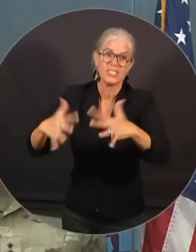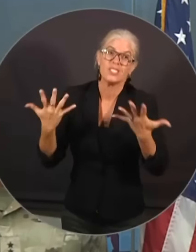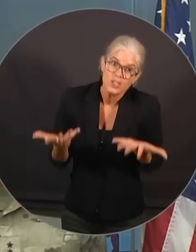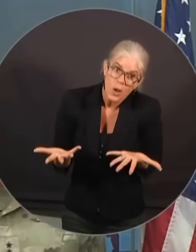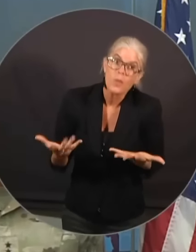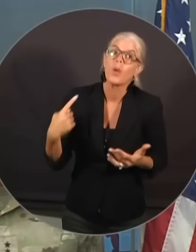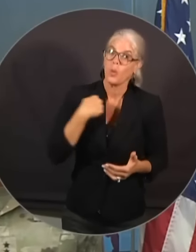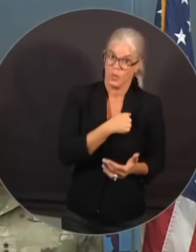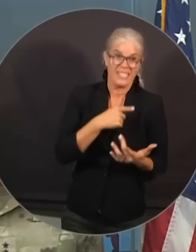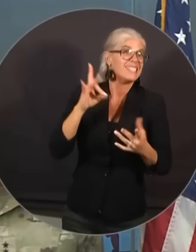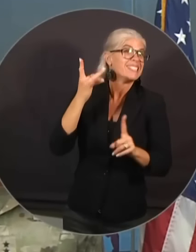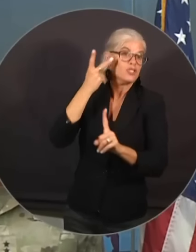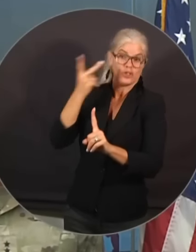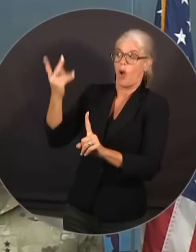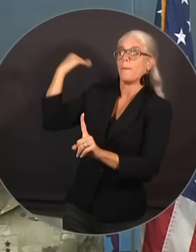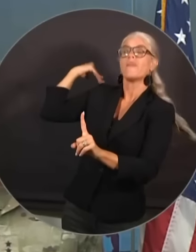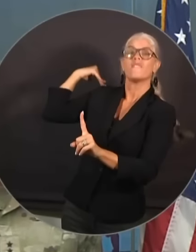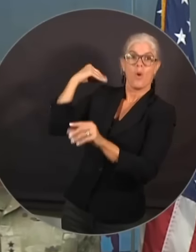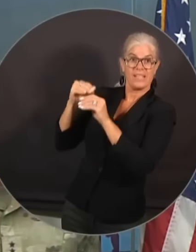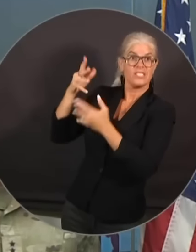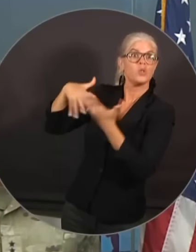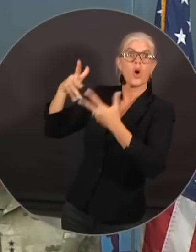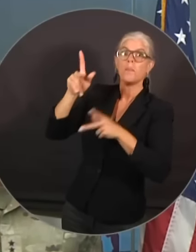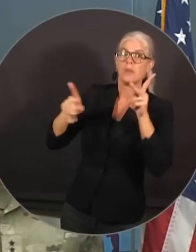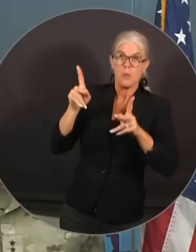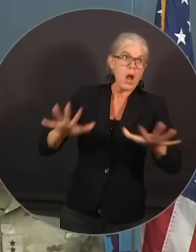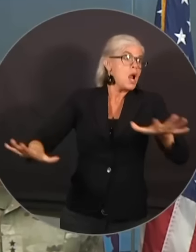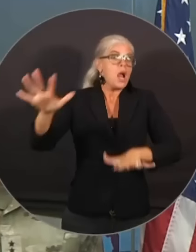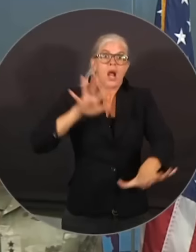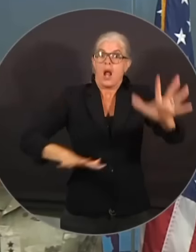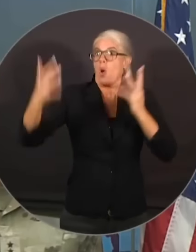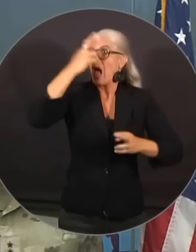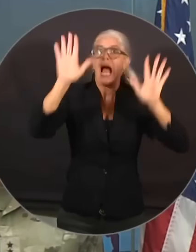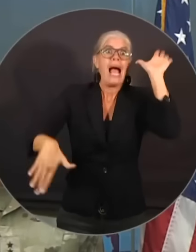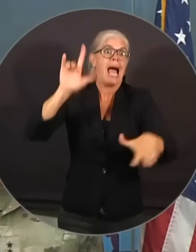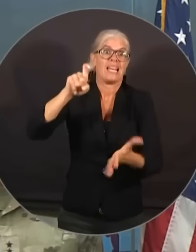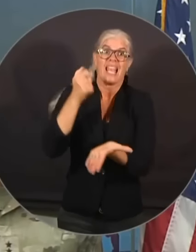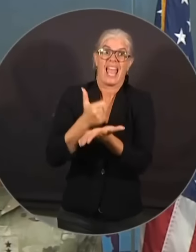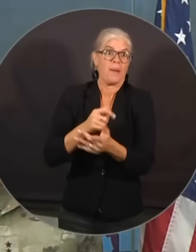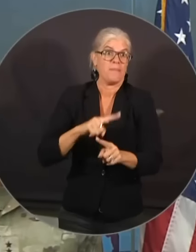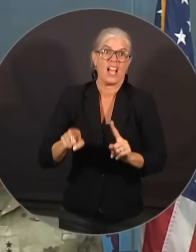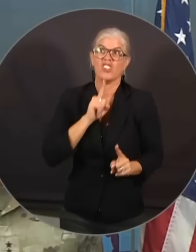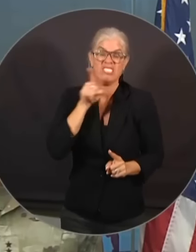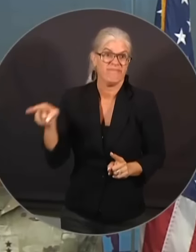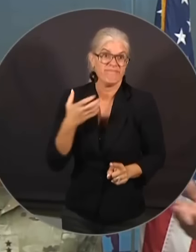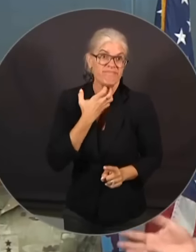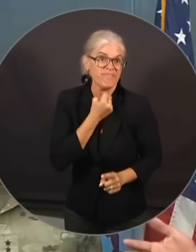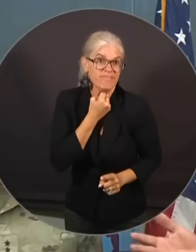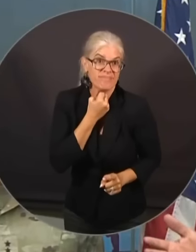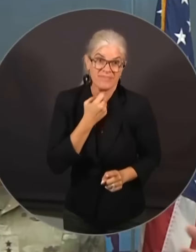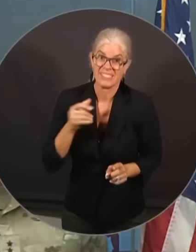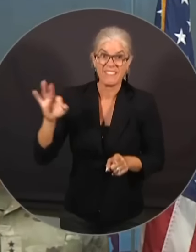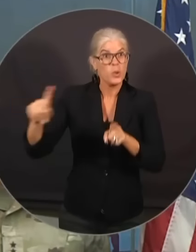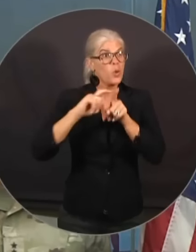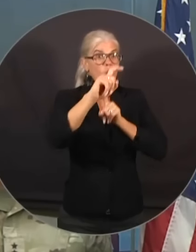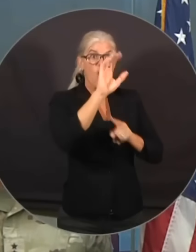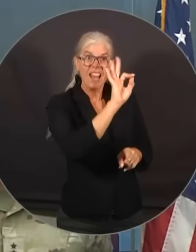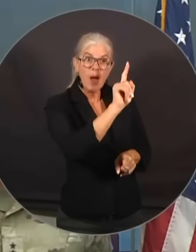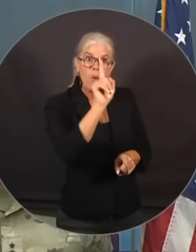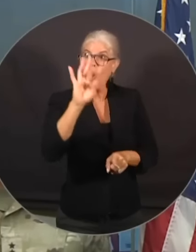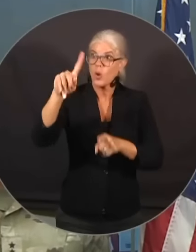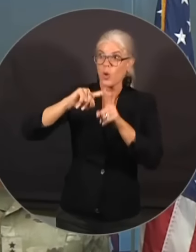storms where people were caught in very difficult circumstances. But basically, I think when you call 911 or you call the sheriff's